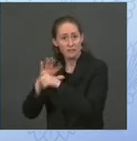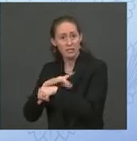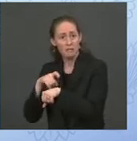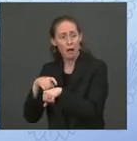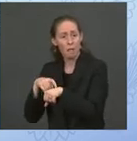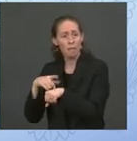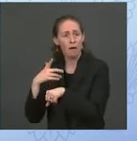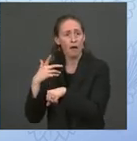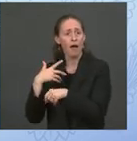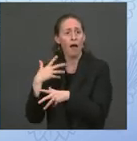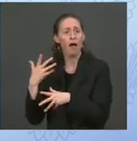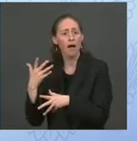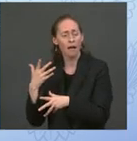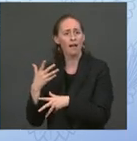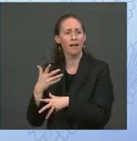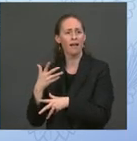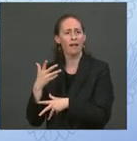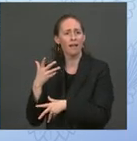She's the only